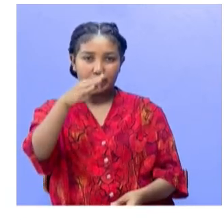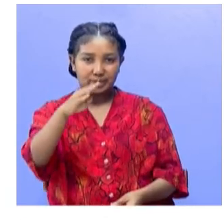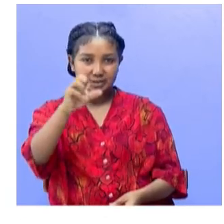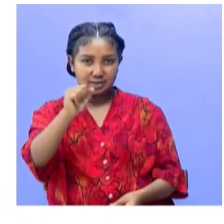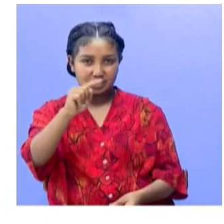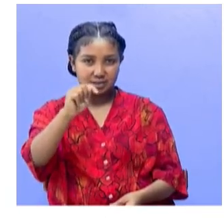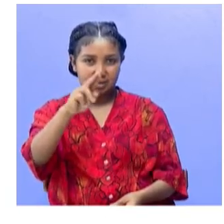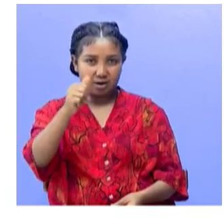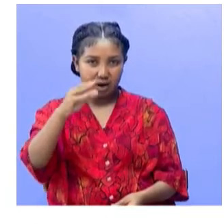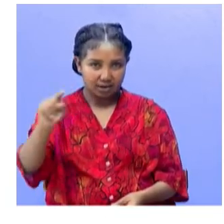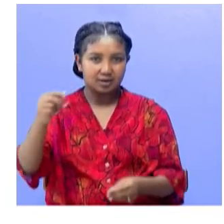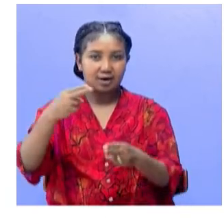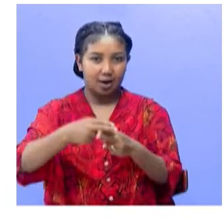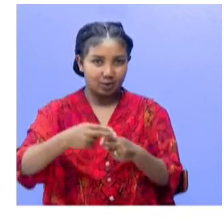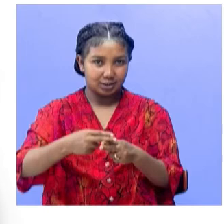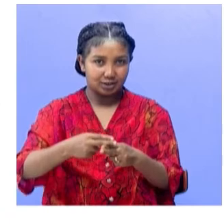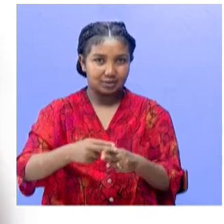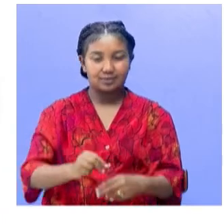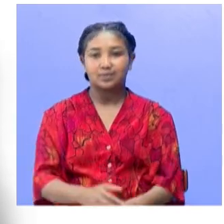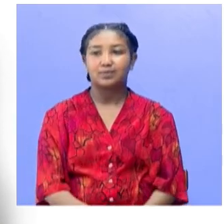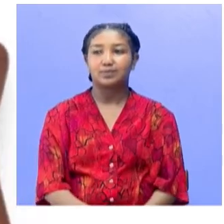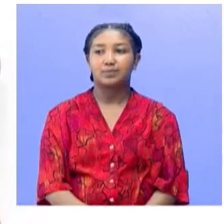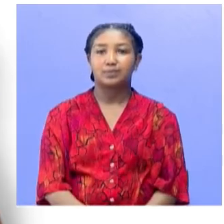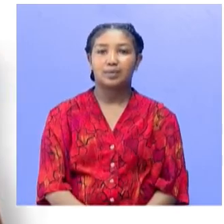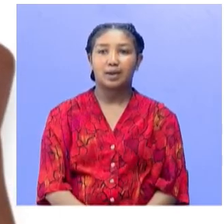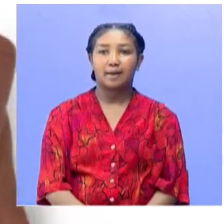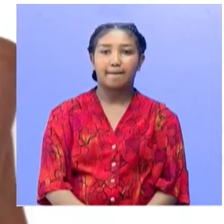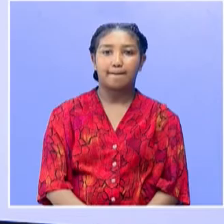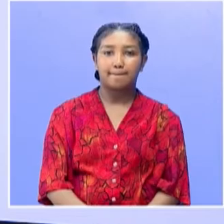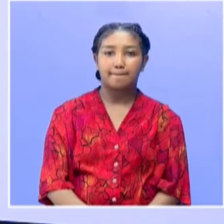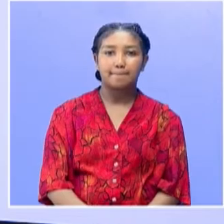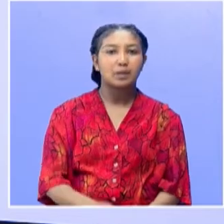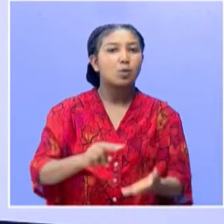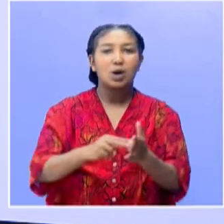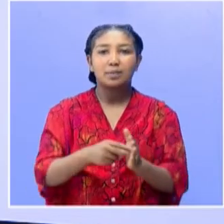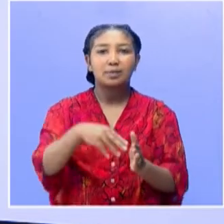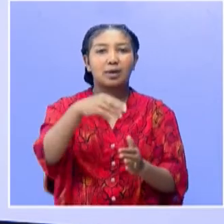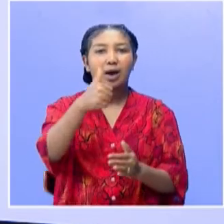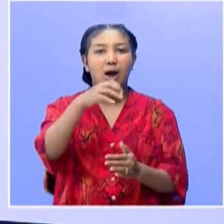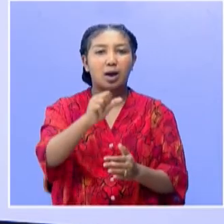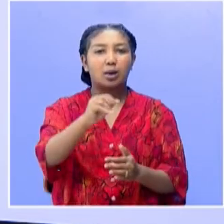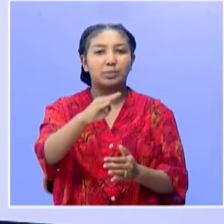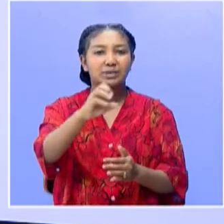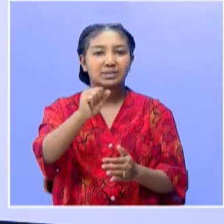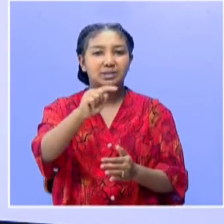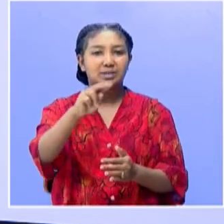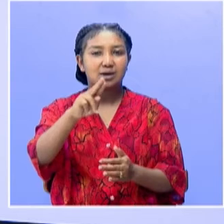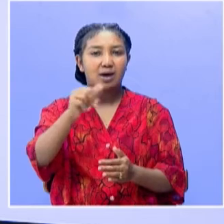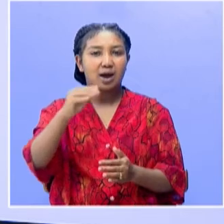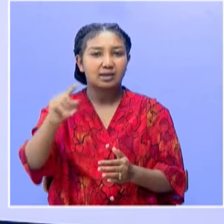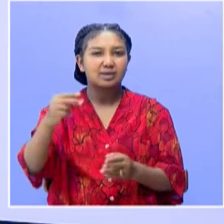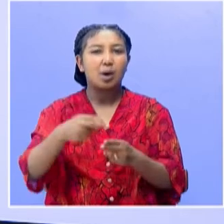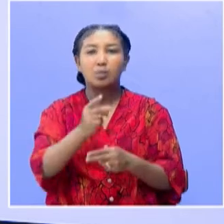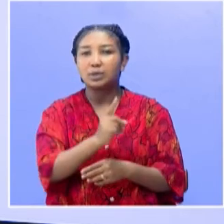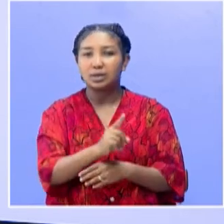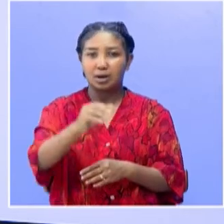Abstract noun. Yeah? What does it mean when you say abstract?